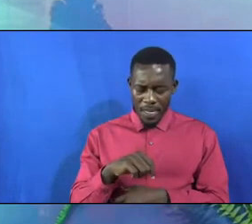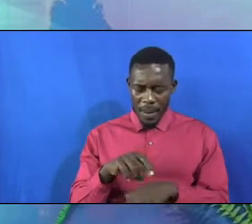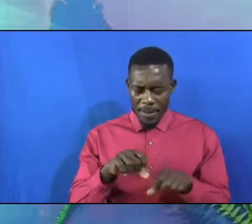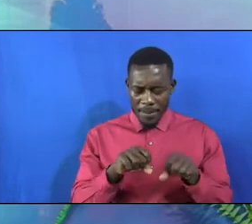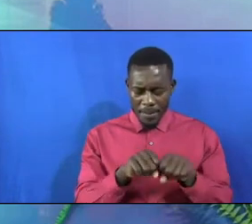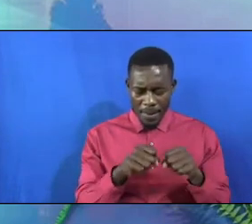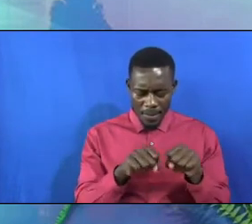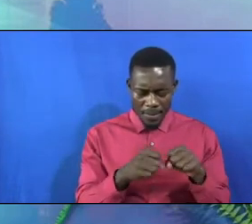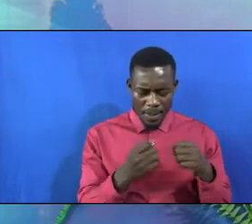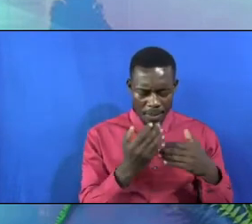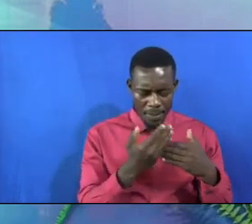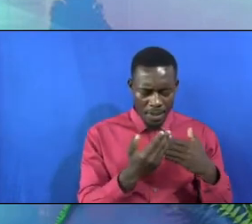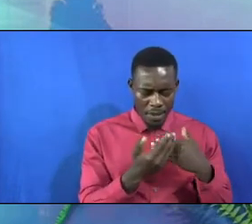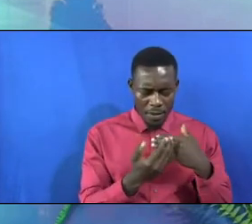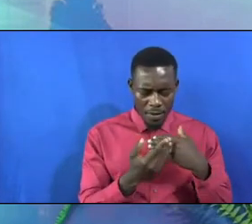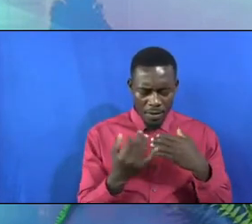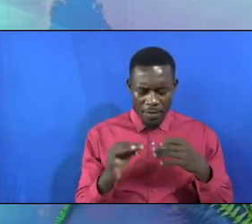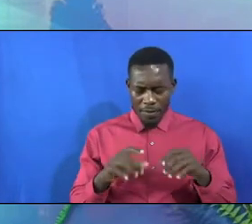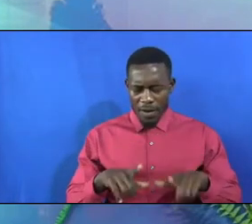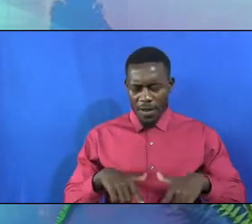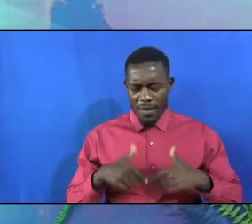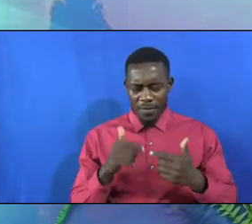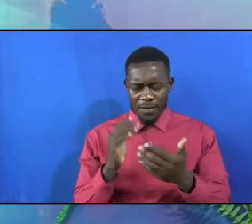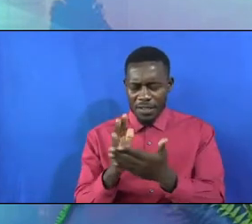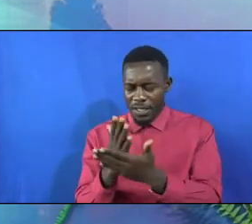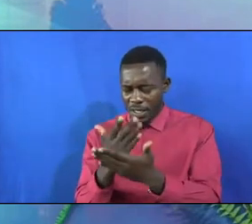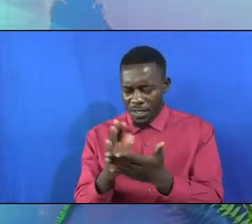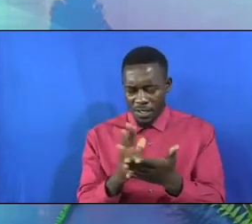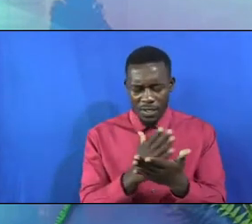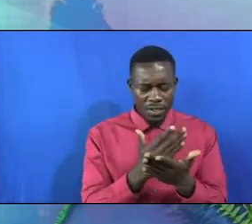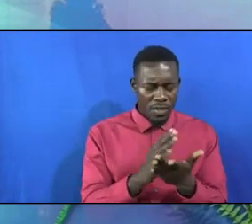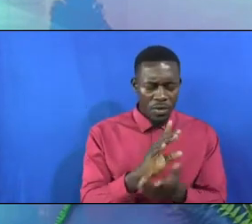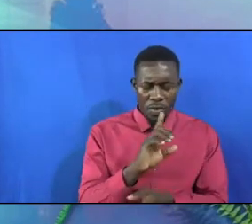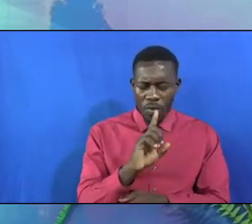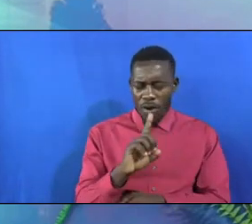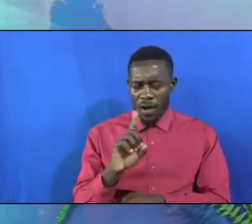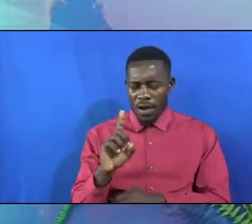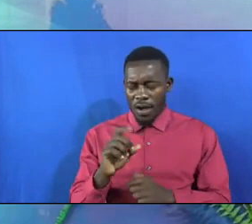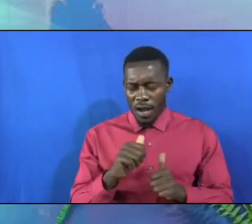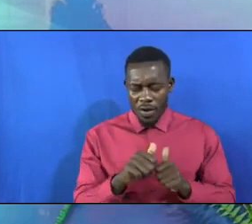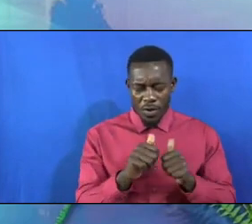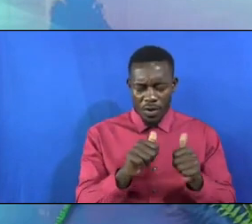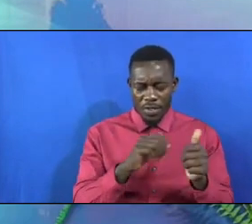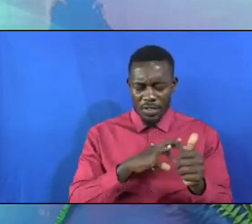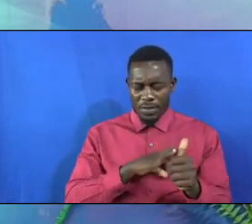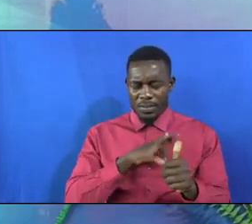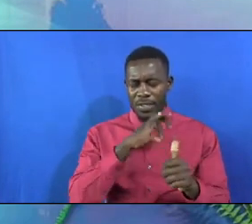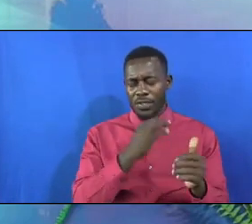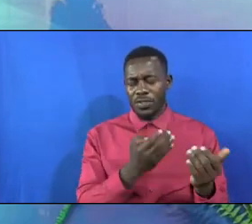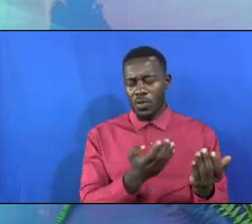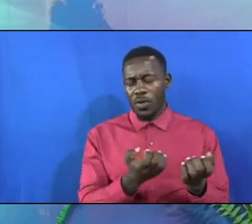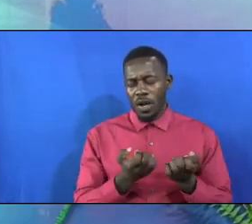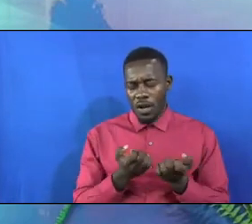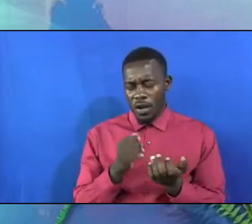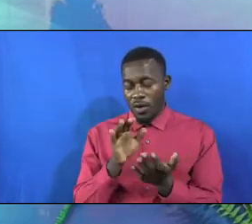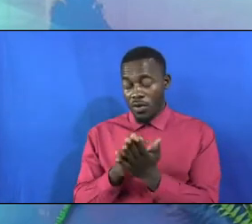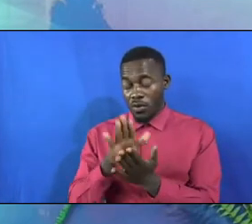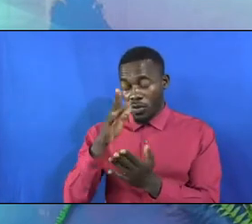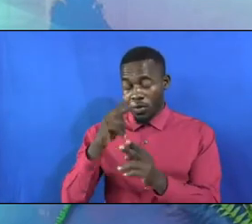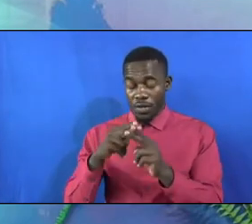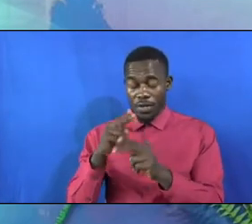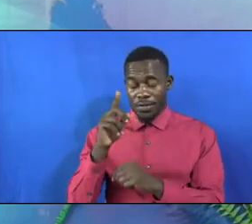this bread of life to us, to each of us, according to our spiritual needs, to the glory of your